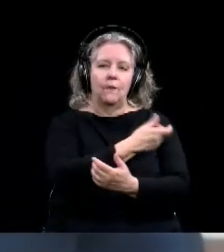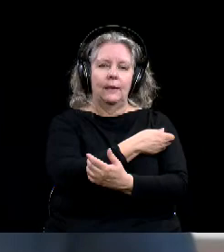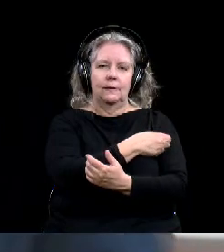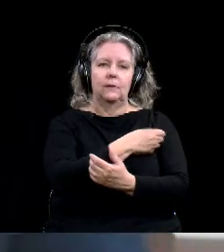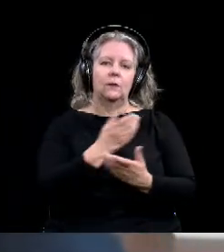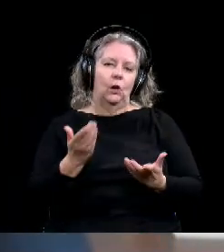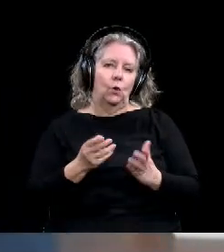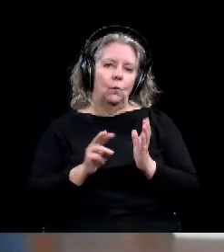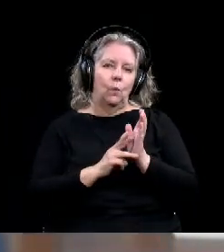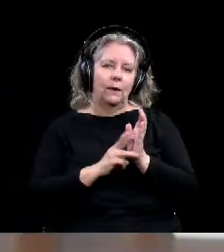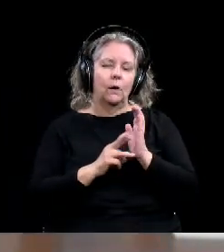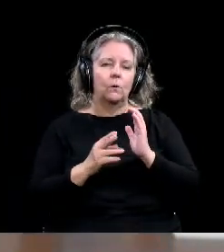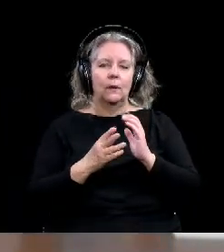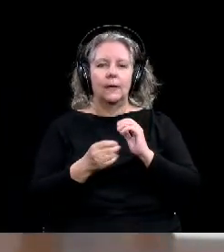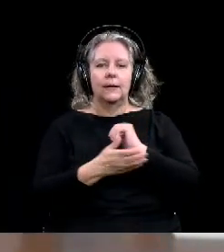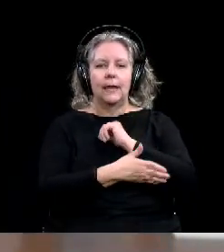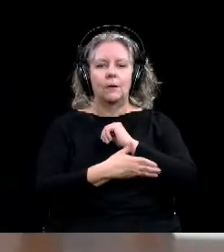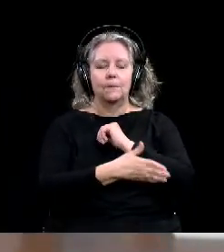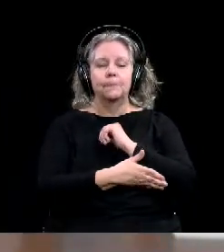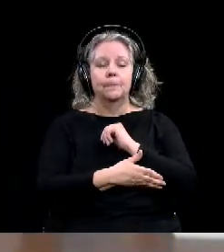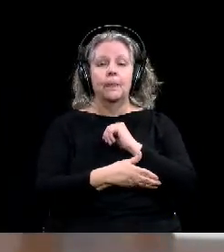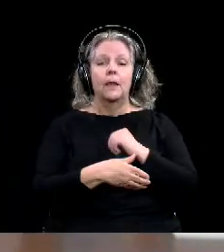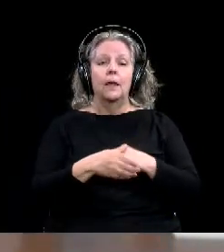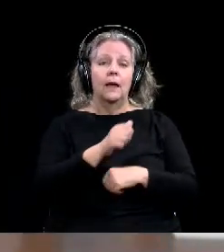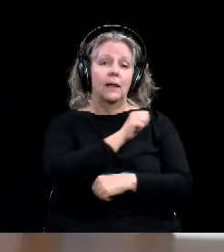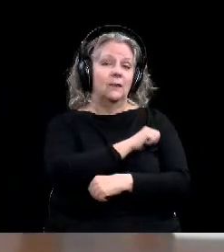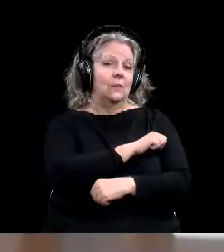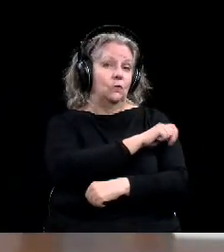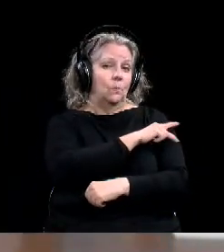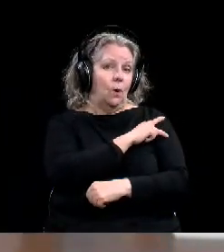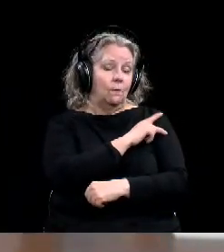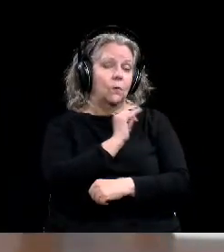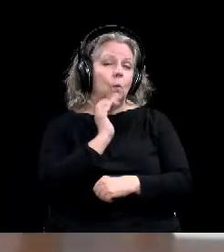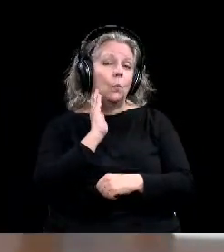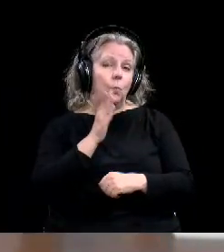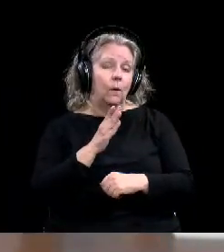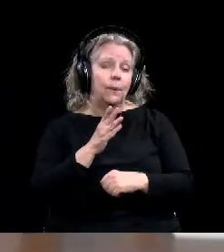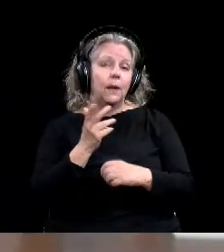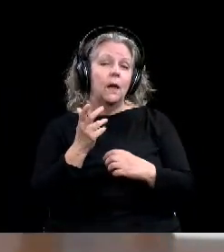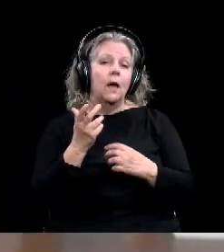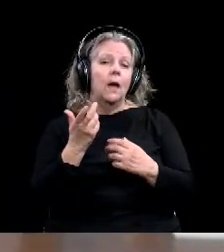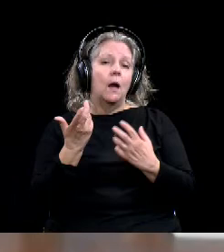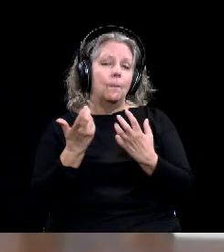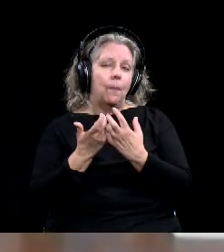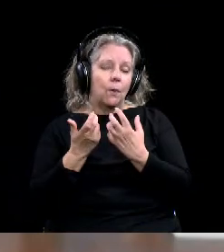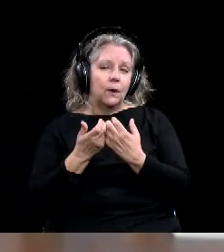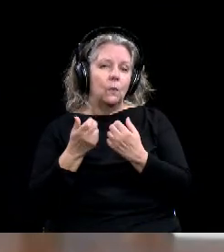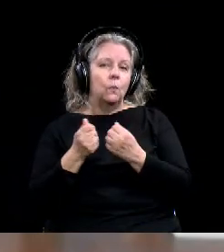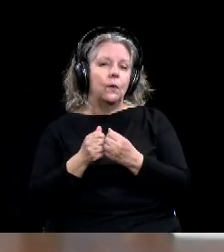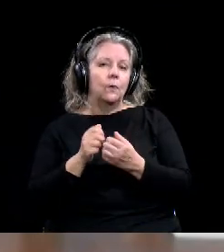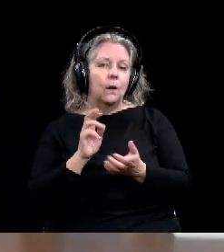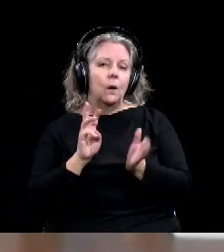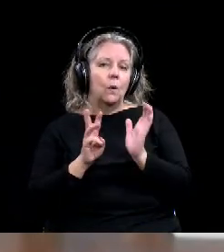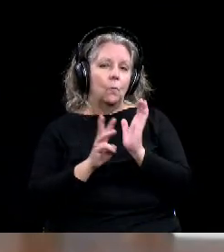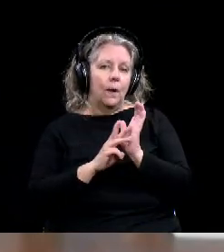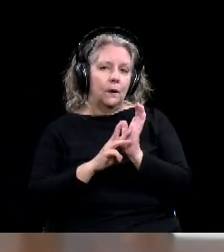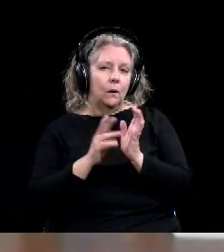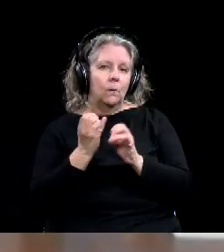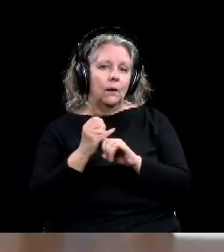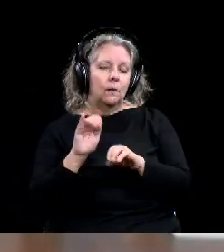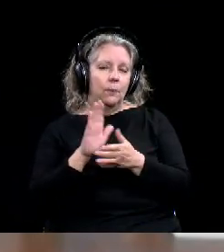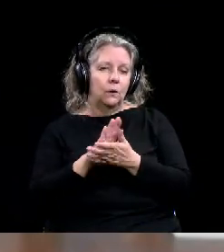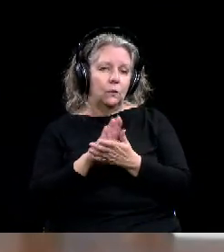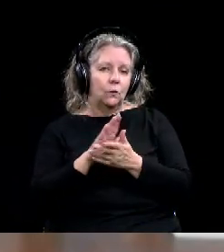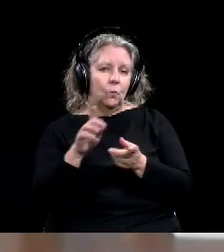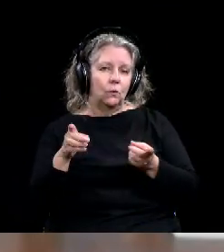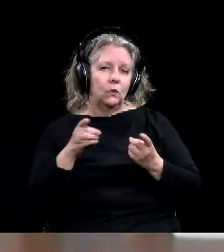partnering with Waco and Midway Independent School Districts to offer vaccines to their at-risk staff beginning this weekend. Our